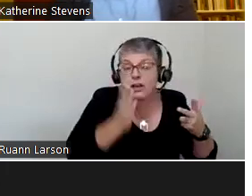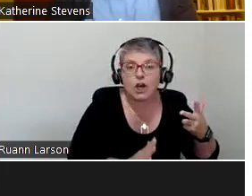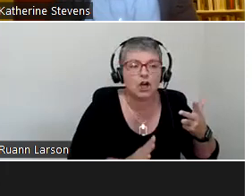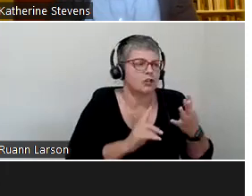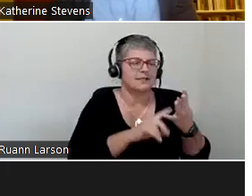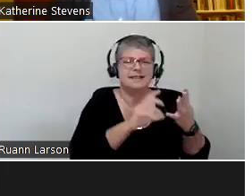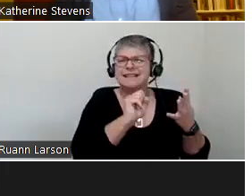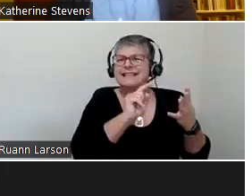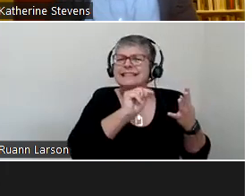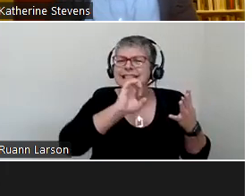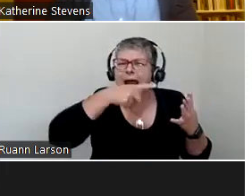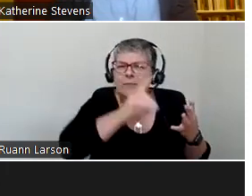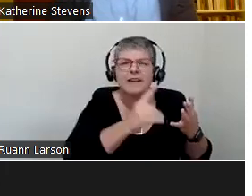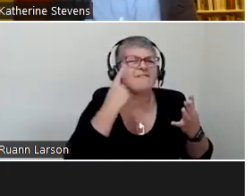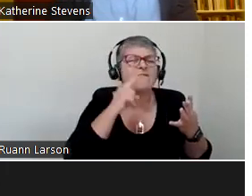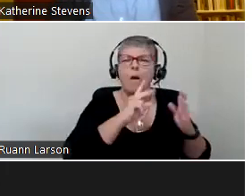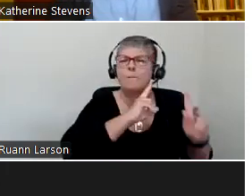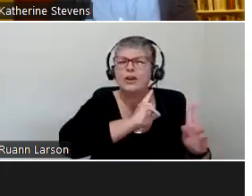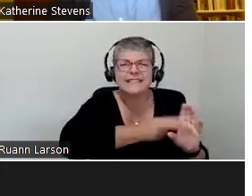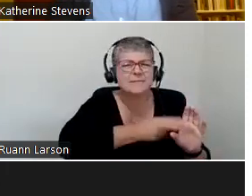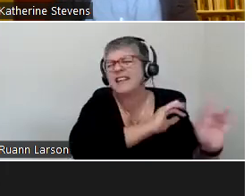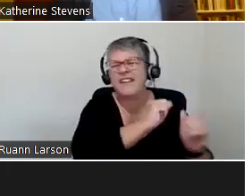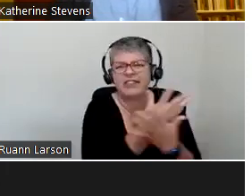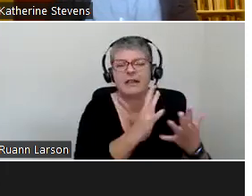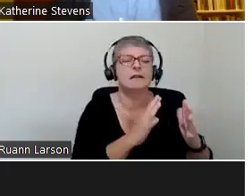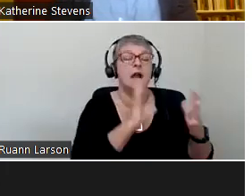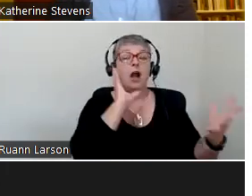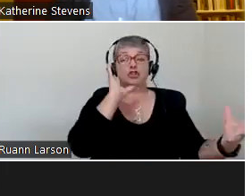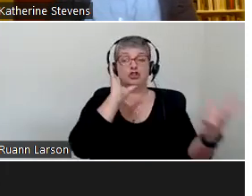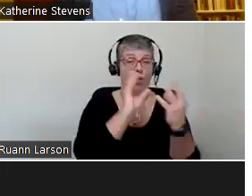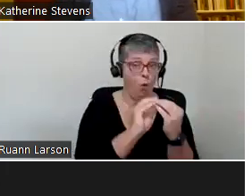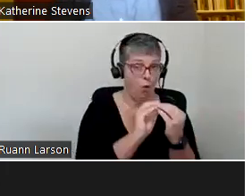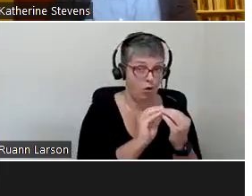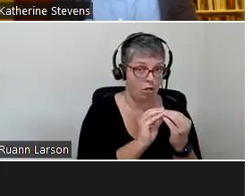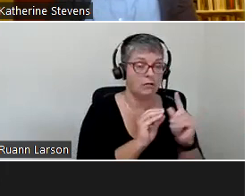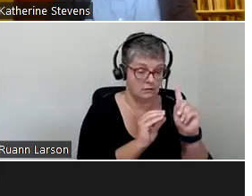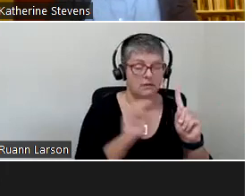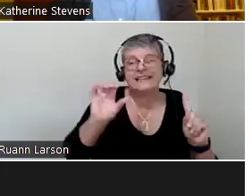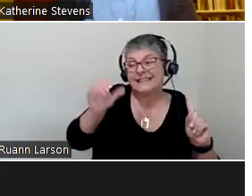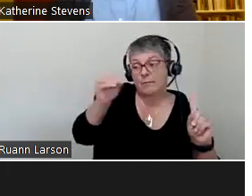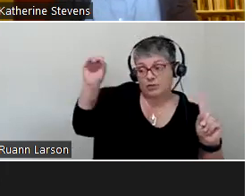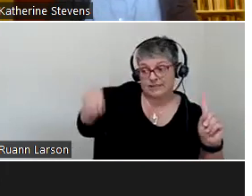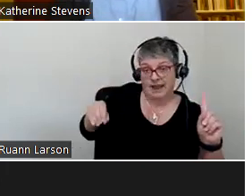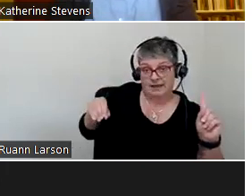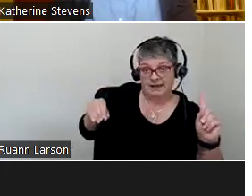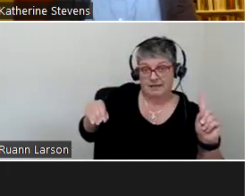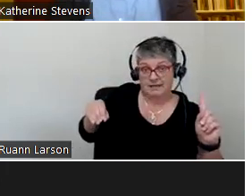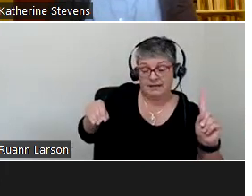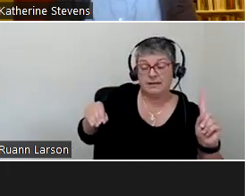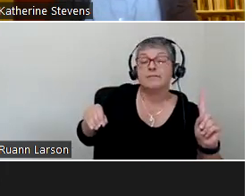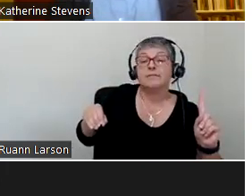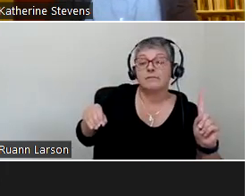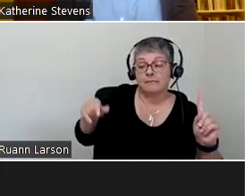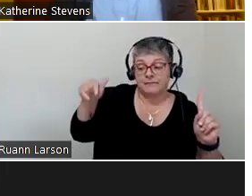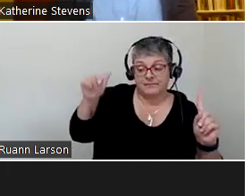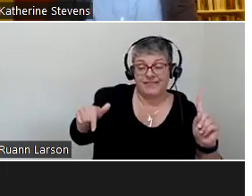stipends for participants, all of those things. When you total those up, you can then take 10% of that total, and